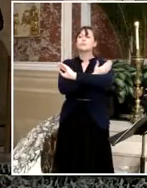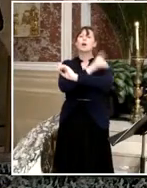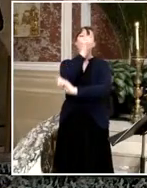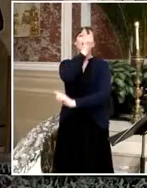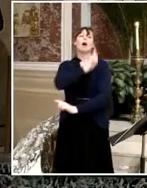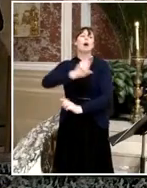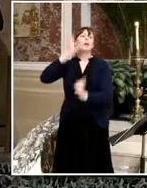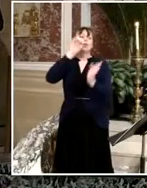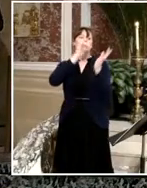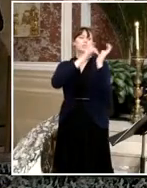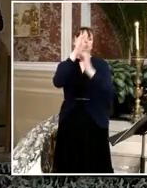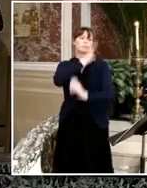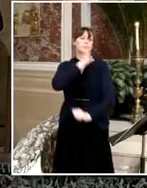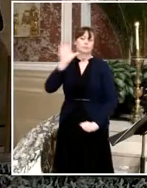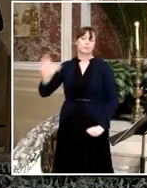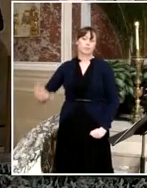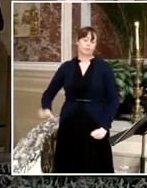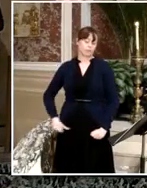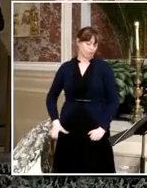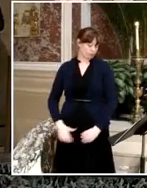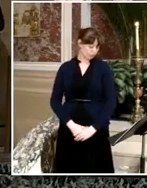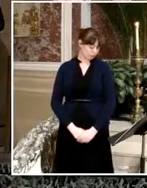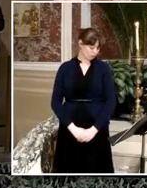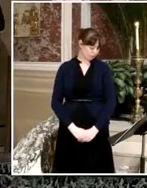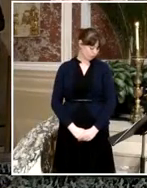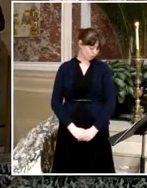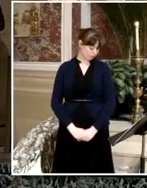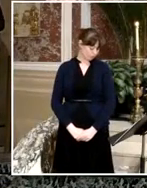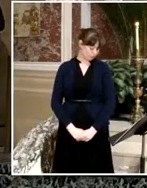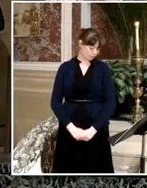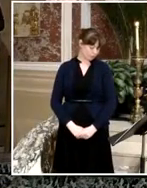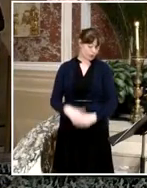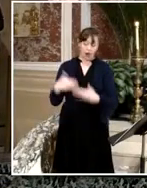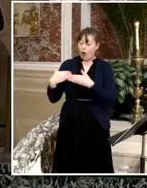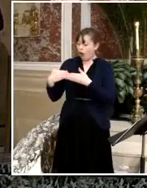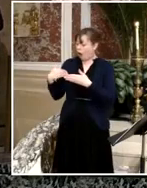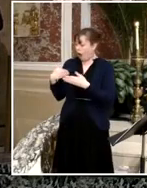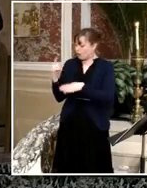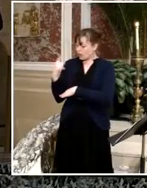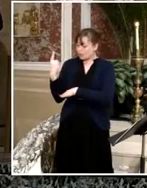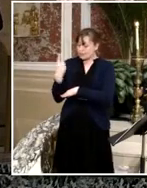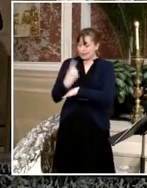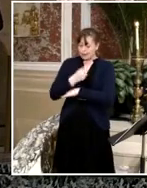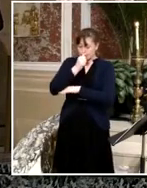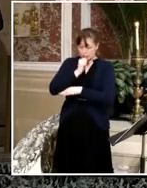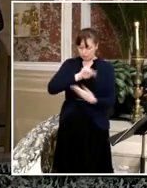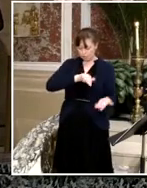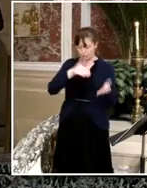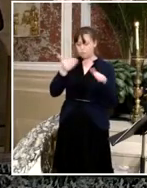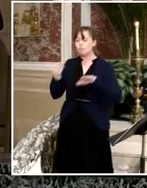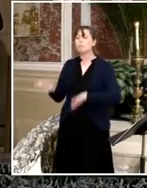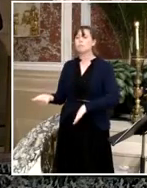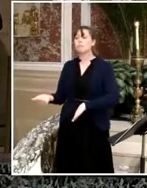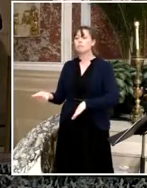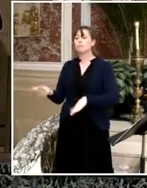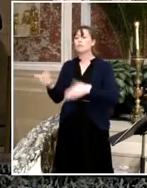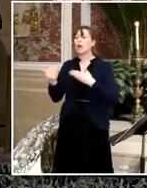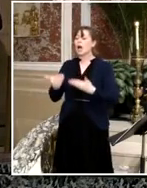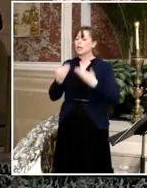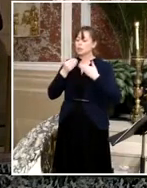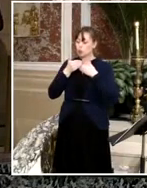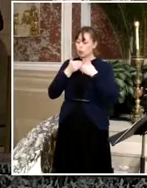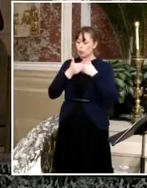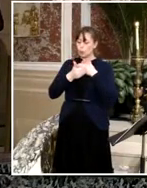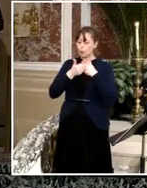Lord Jesus Christ. On the day before he was to suffer, he took bread in